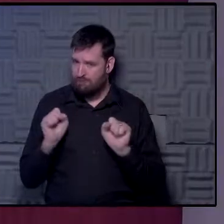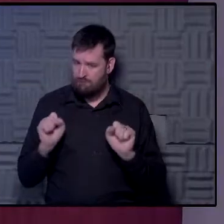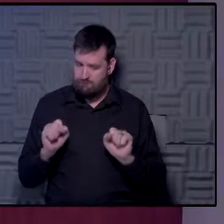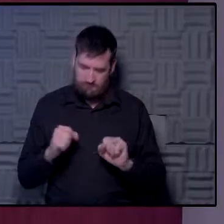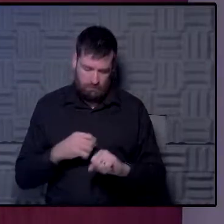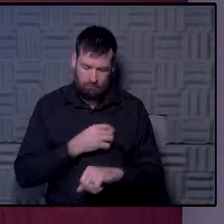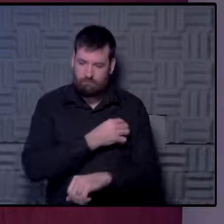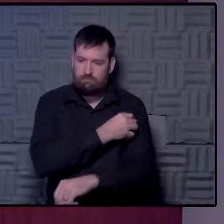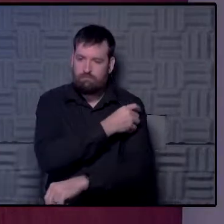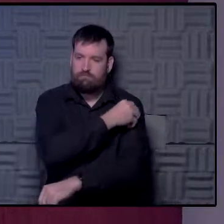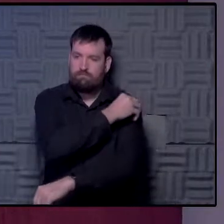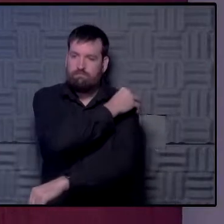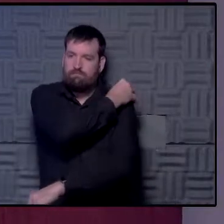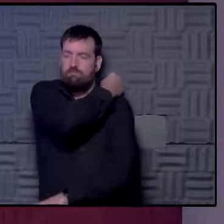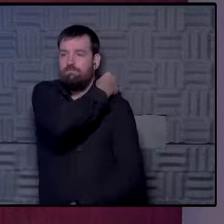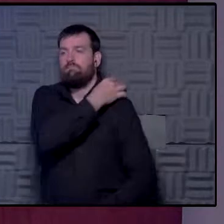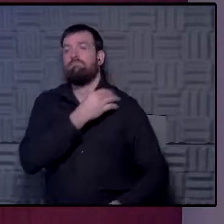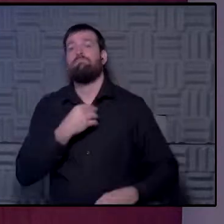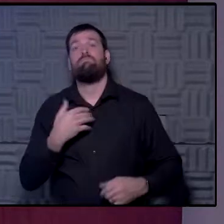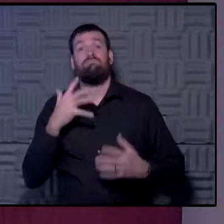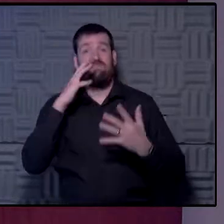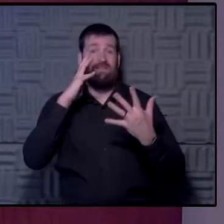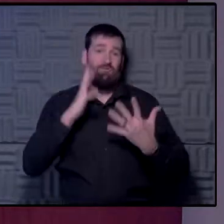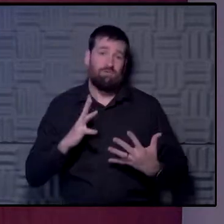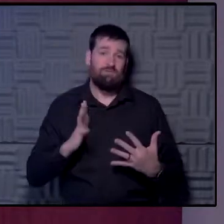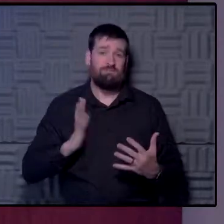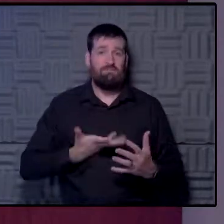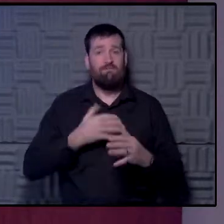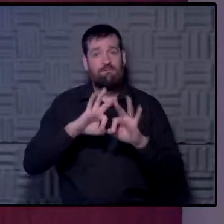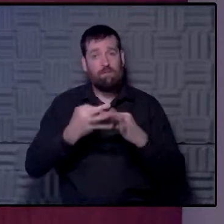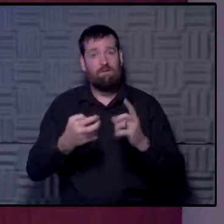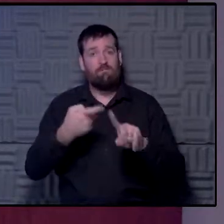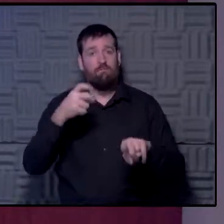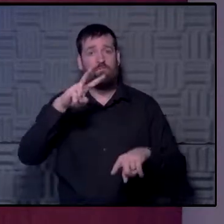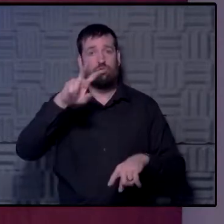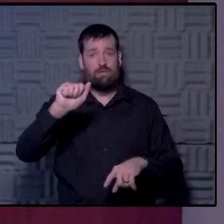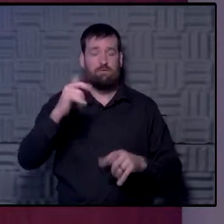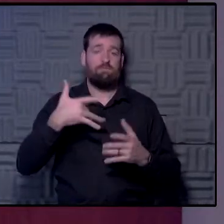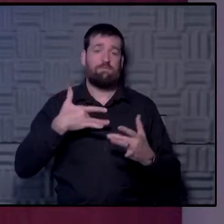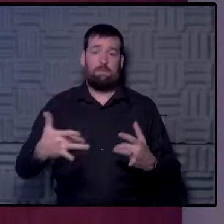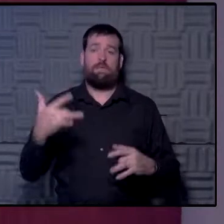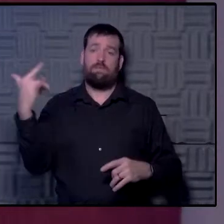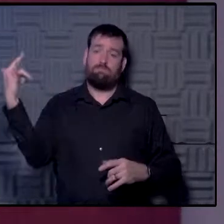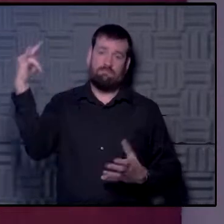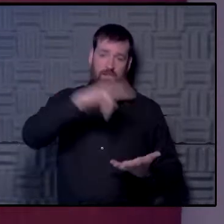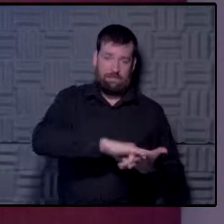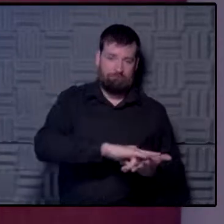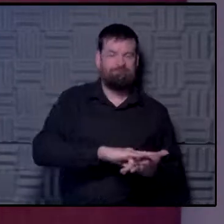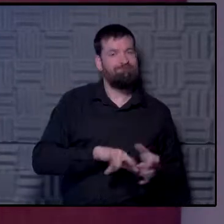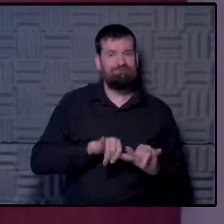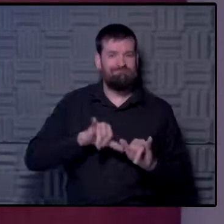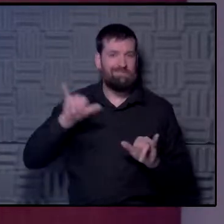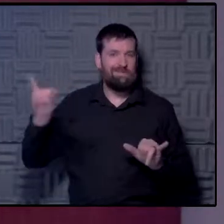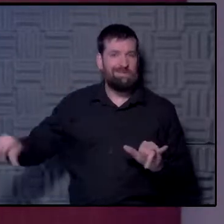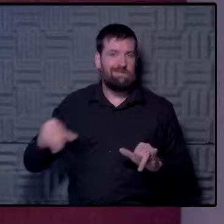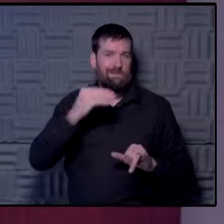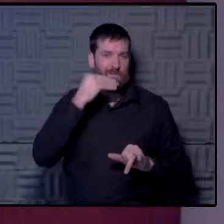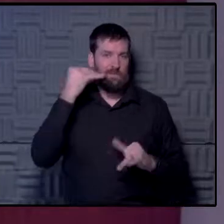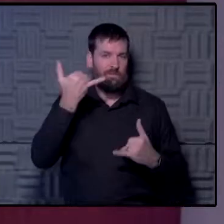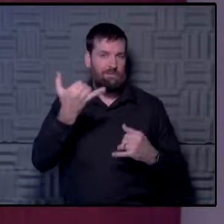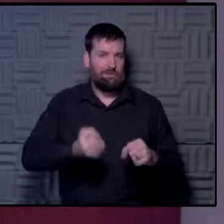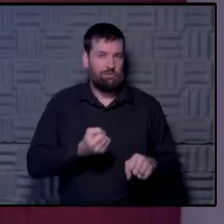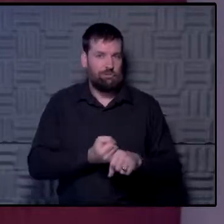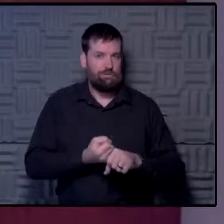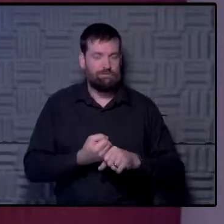safe? Unfortunately, our family is from Virginia, and so they typically fly in, but they're going to stay home this year, so